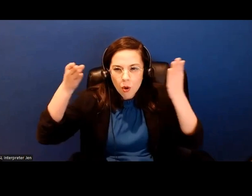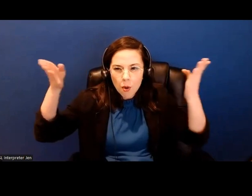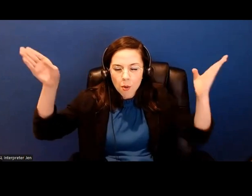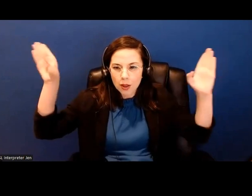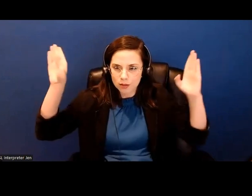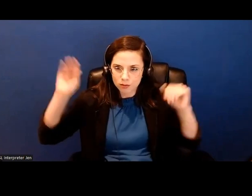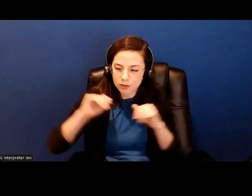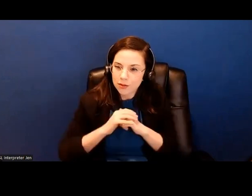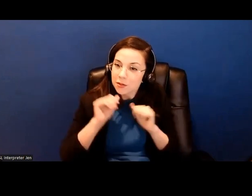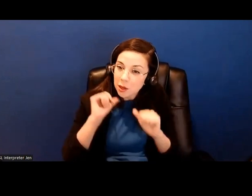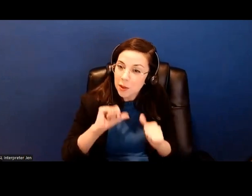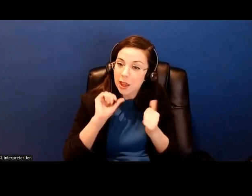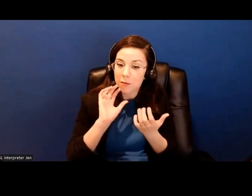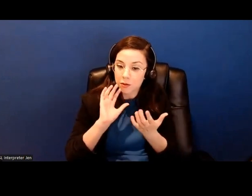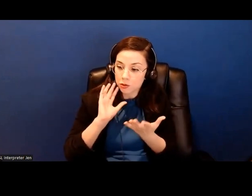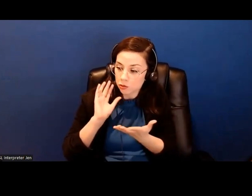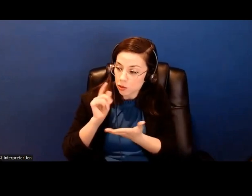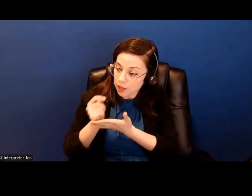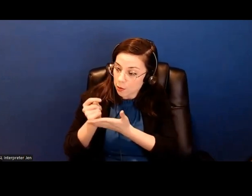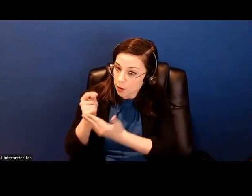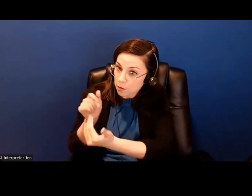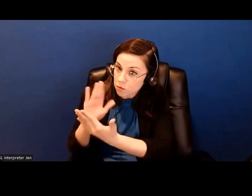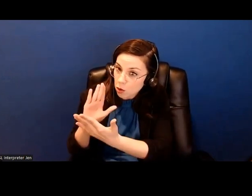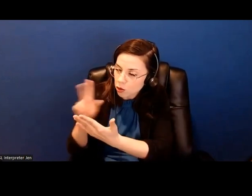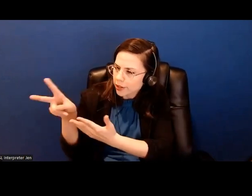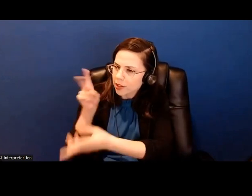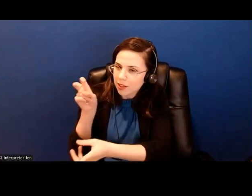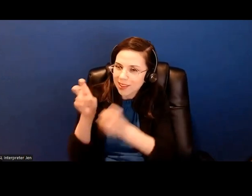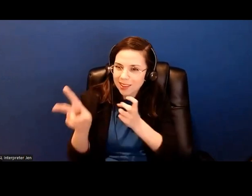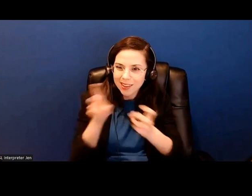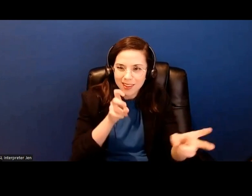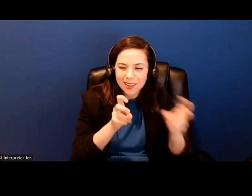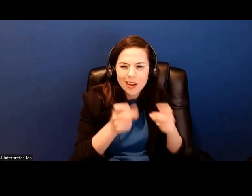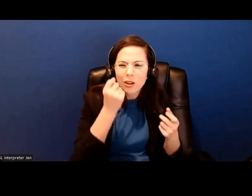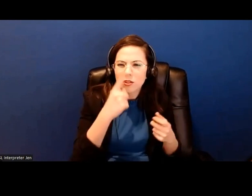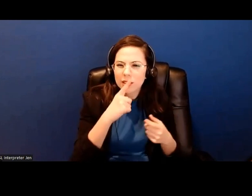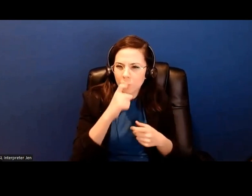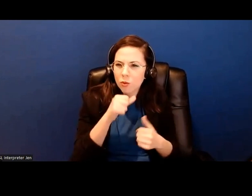relationships with therapeutic approaches, and understanding who takes this same approach in our community.